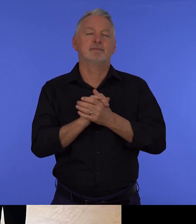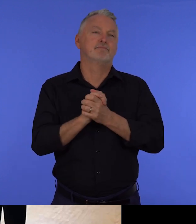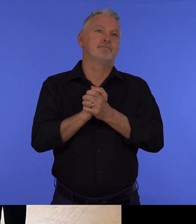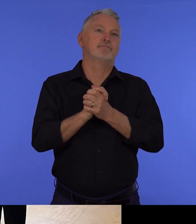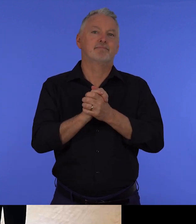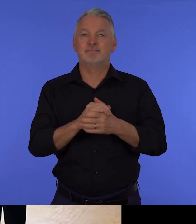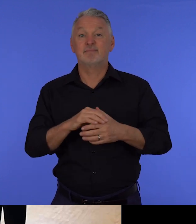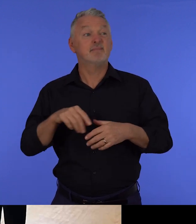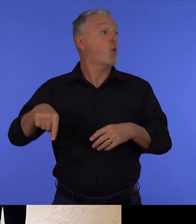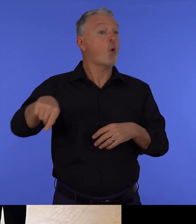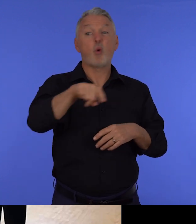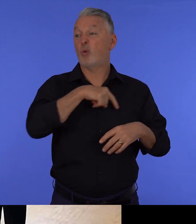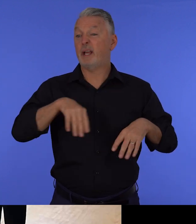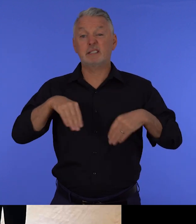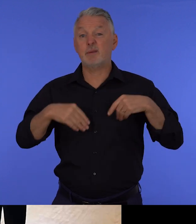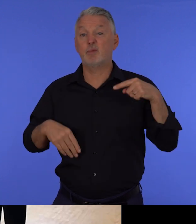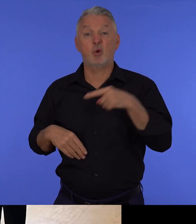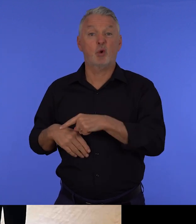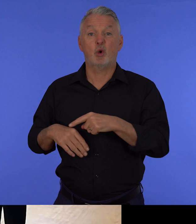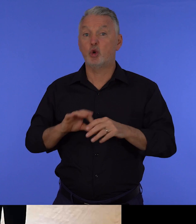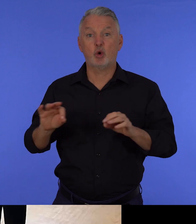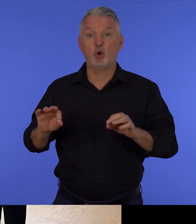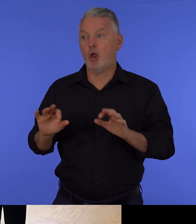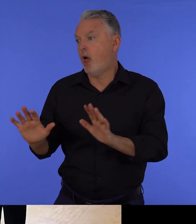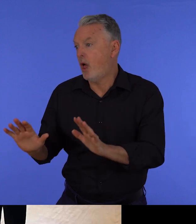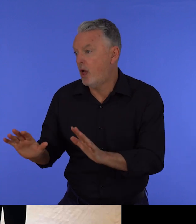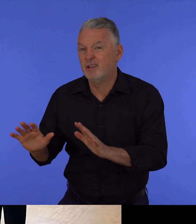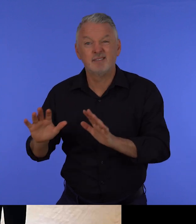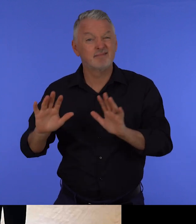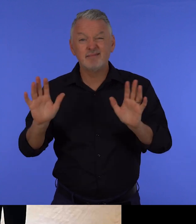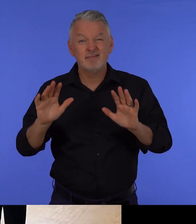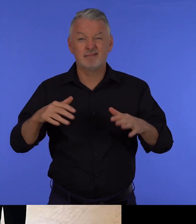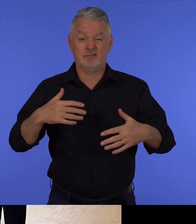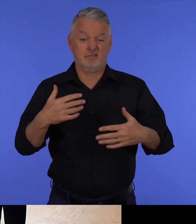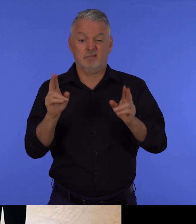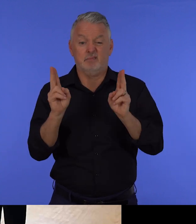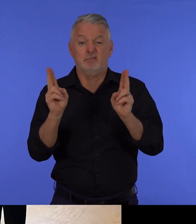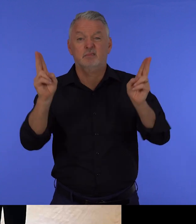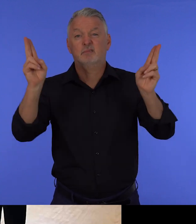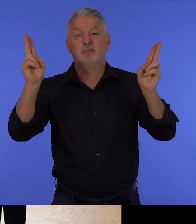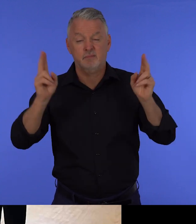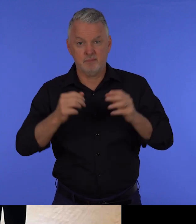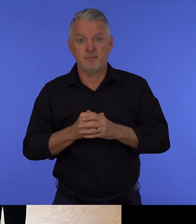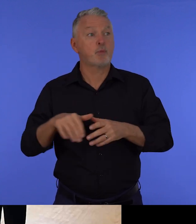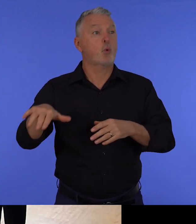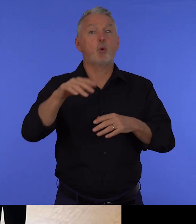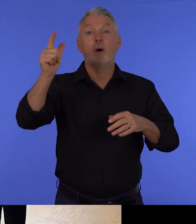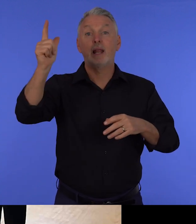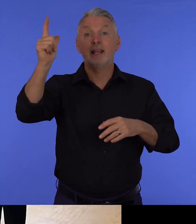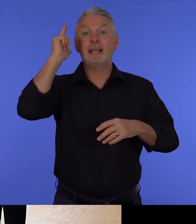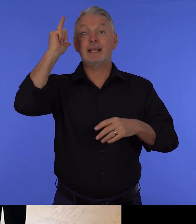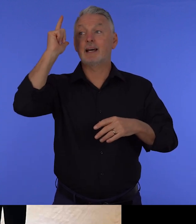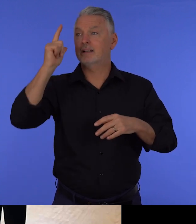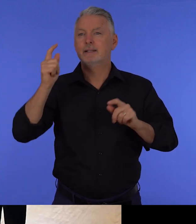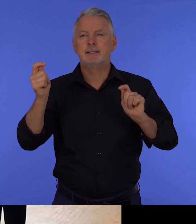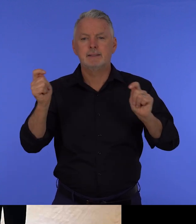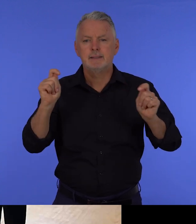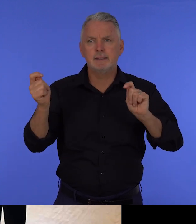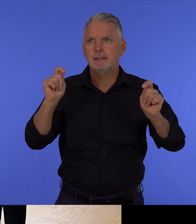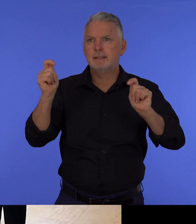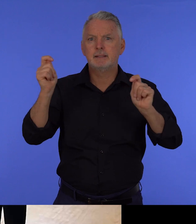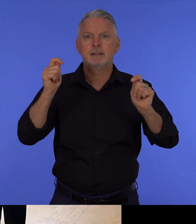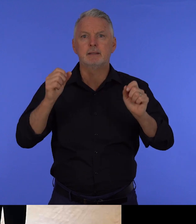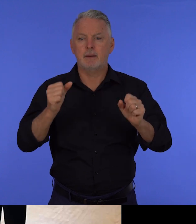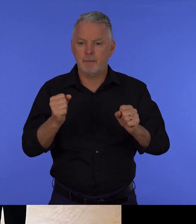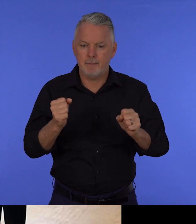She absolutely loves Joey's. She's accepted as just being Aubrey, and the leaders have